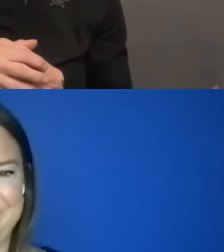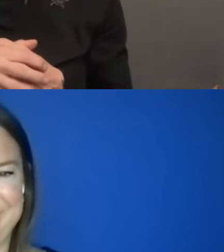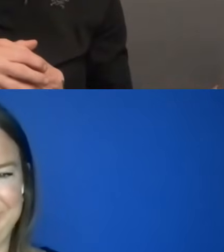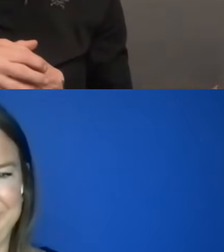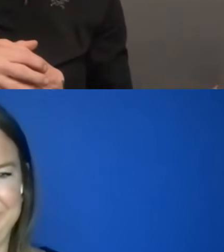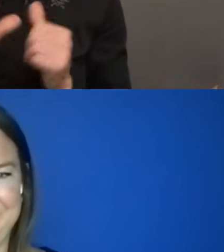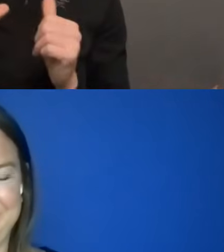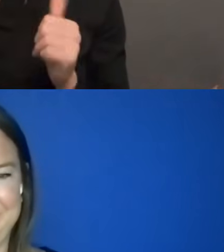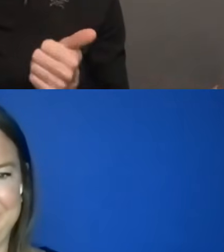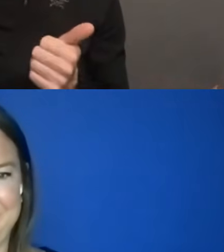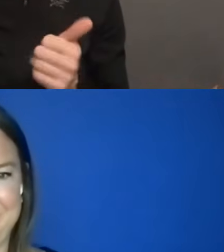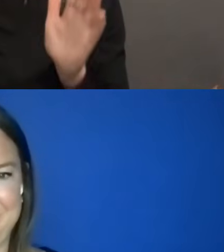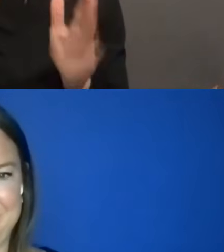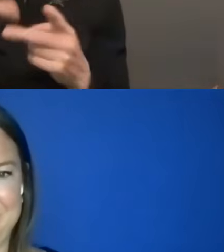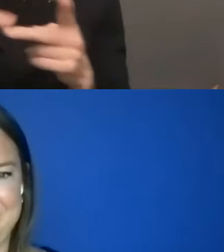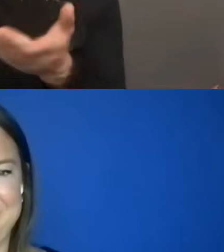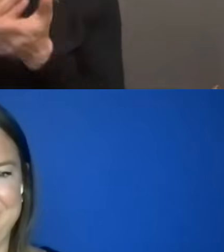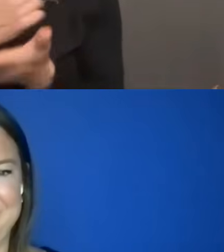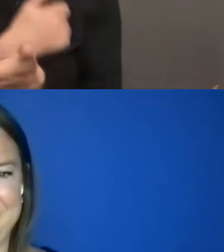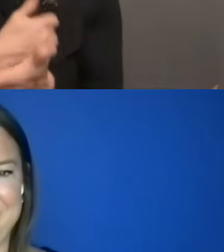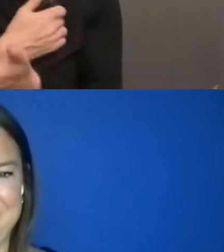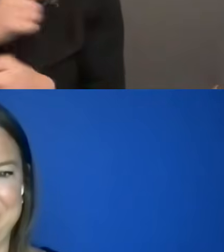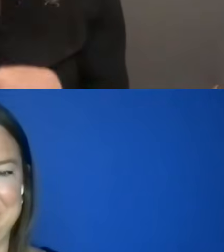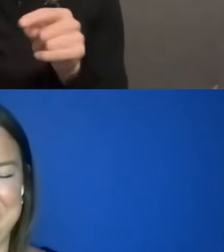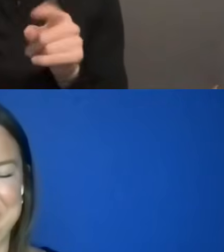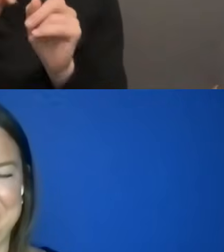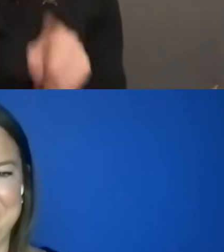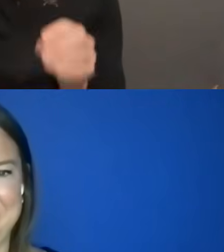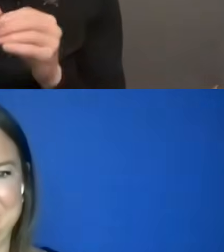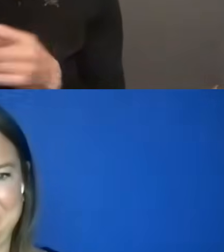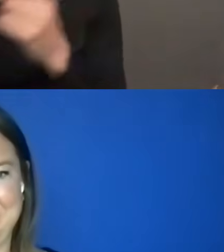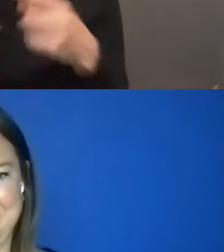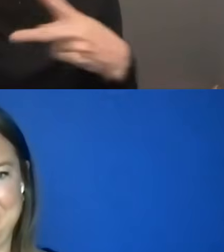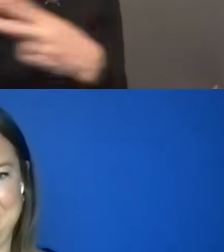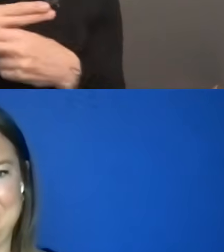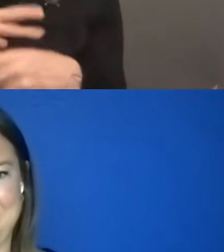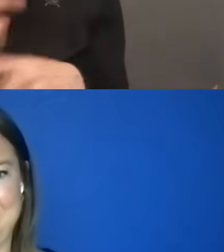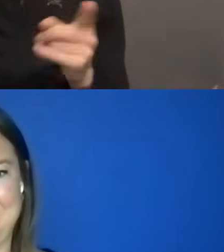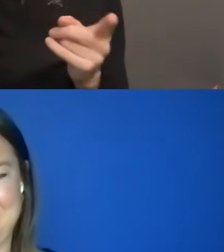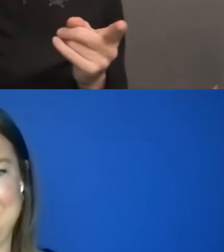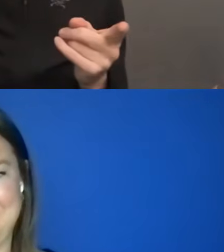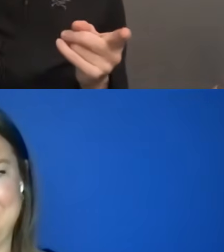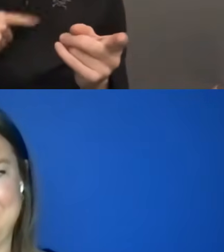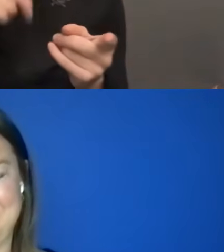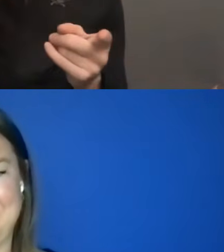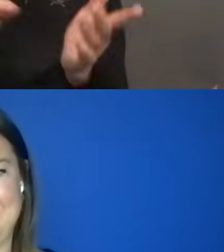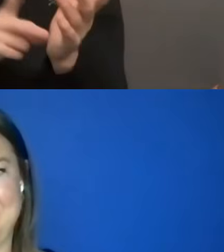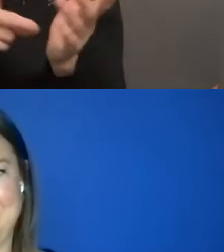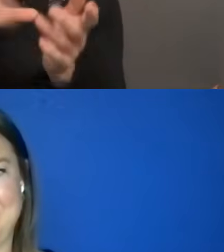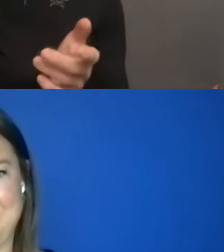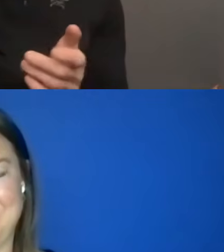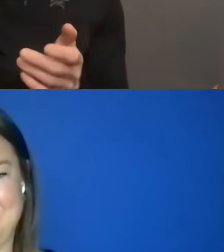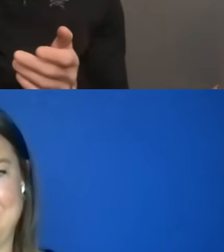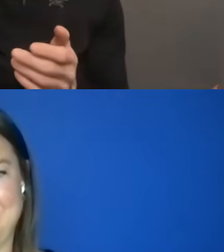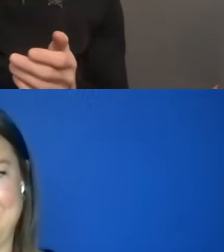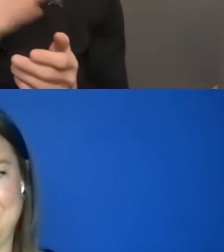Great. That's a great place to end here. And I'm sorry we couldn't get to more questions. And I'm sure that Dr. Carlson would be